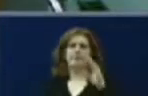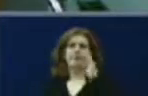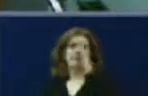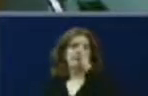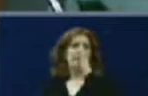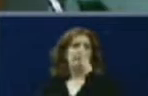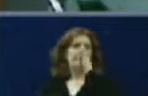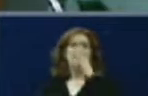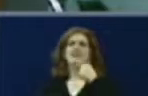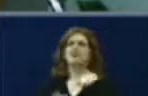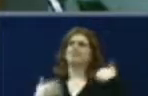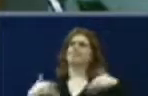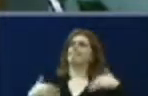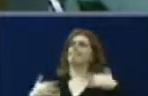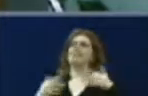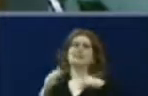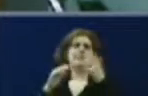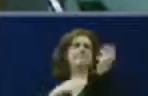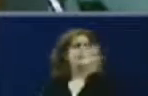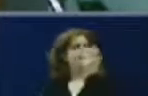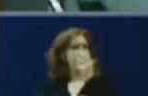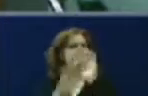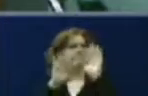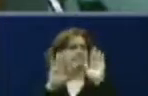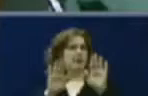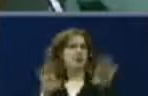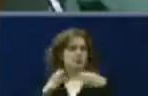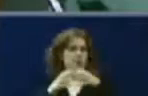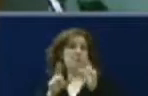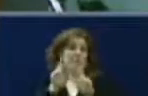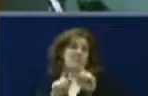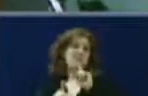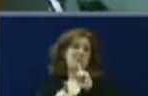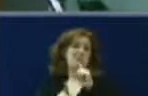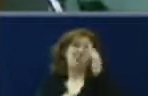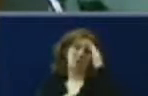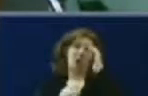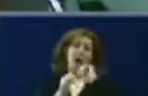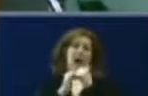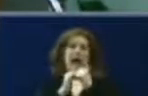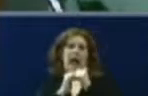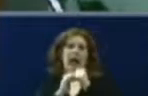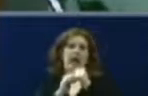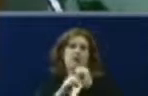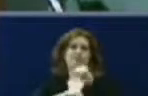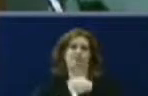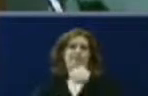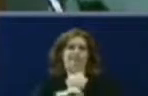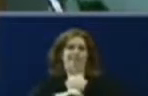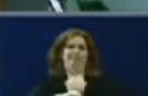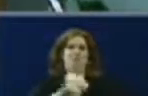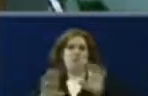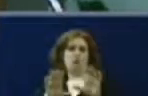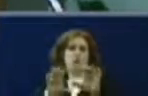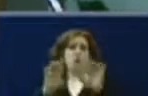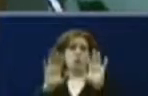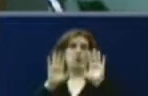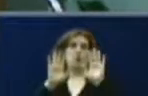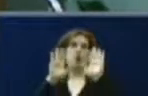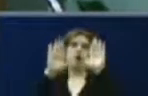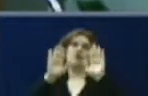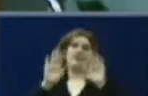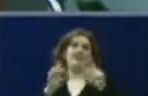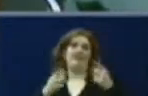an amazing group of people who really also know how to put on a great event. And then last I